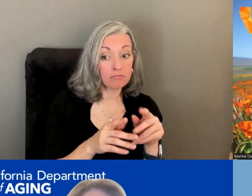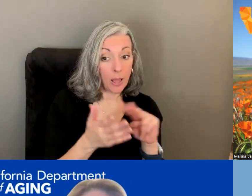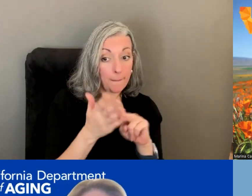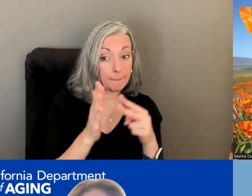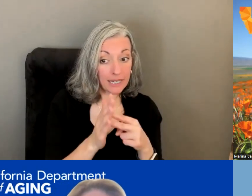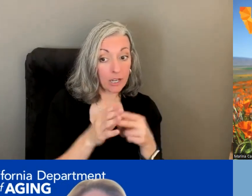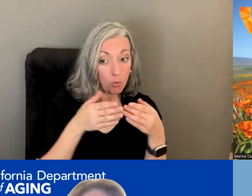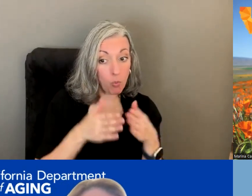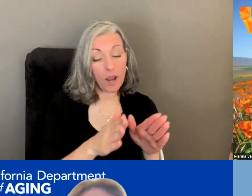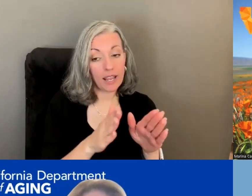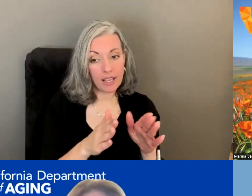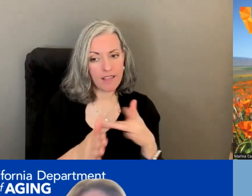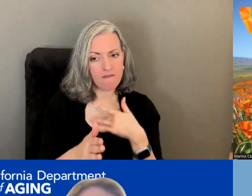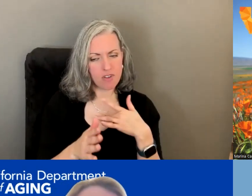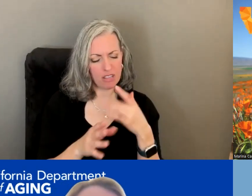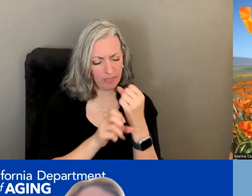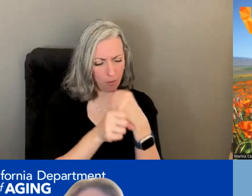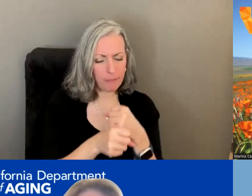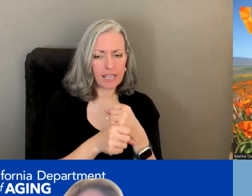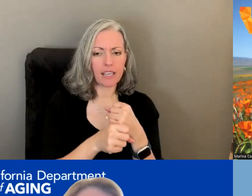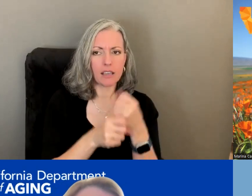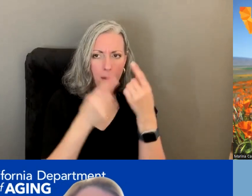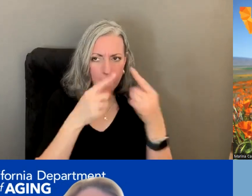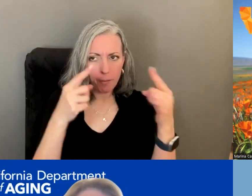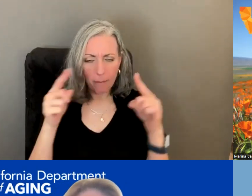are co-creating solutions together.